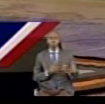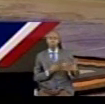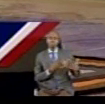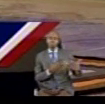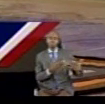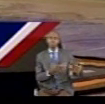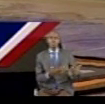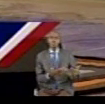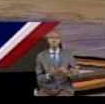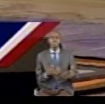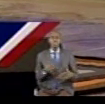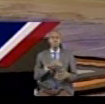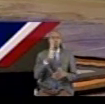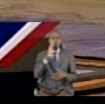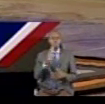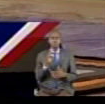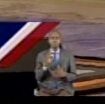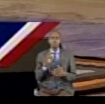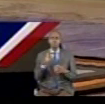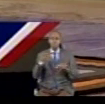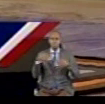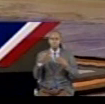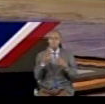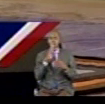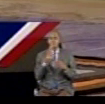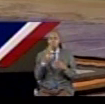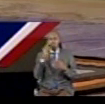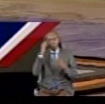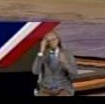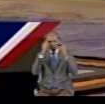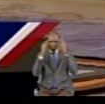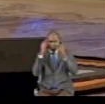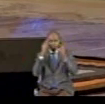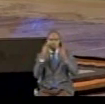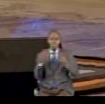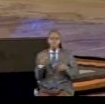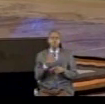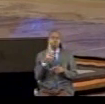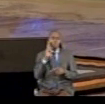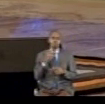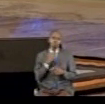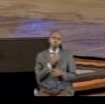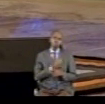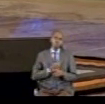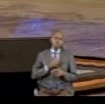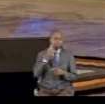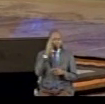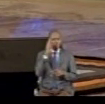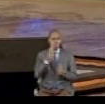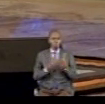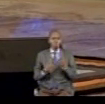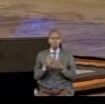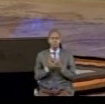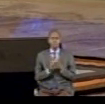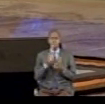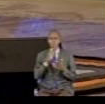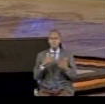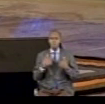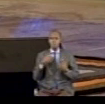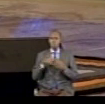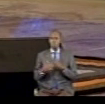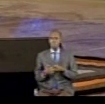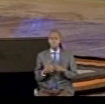They were considerate. They were sympathetic. And when they saw Jesus, the solution to